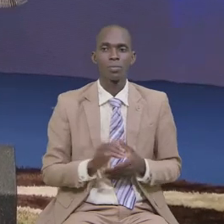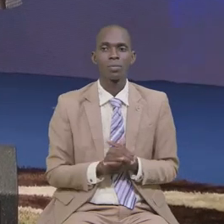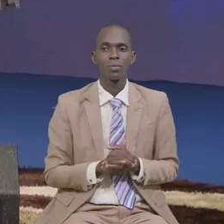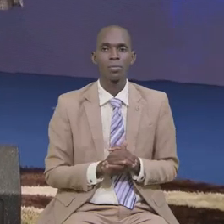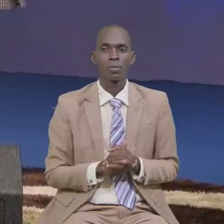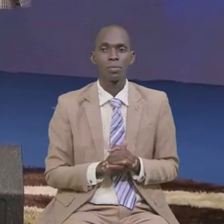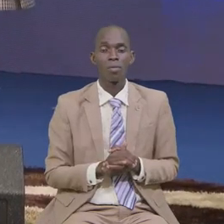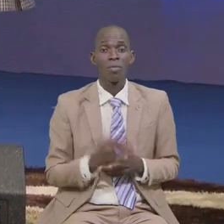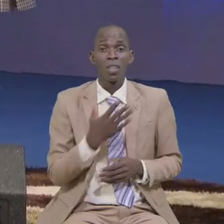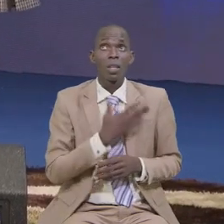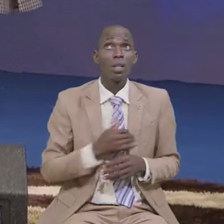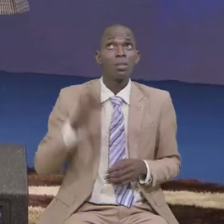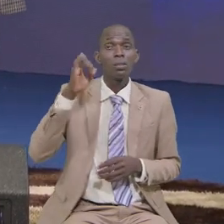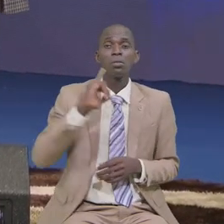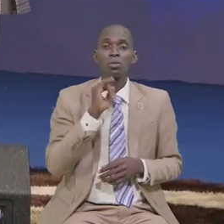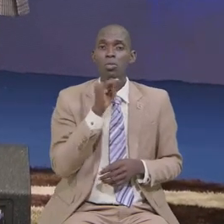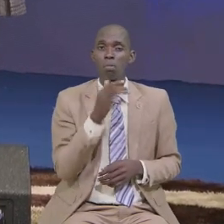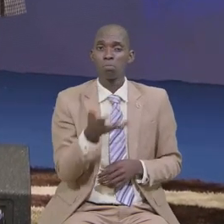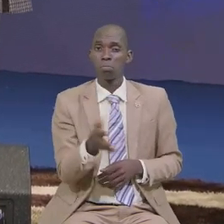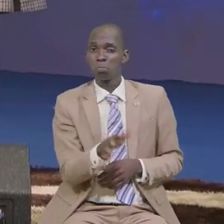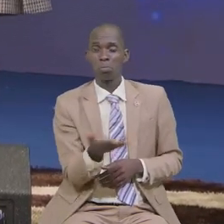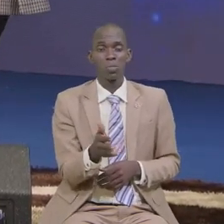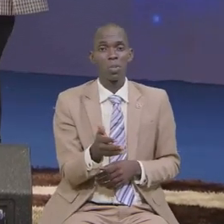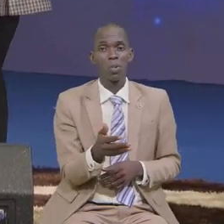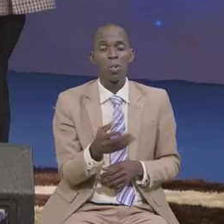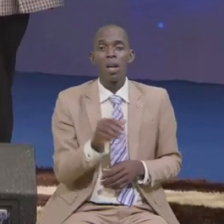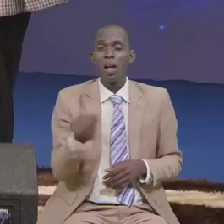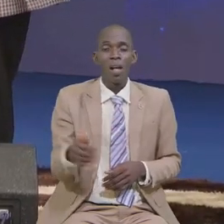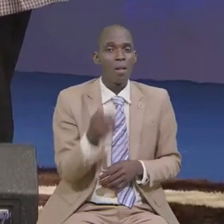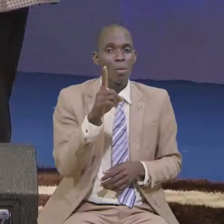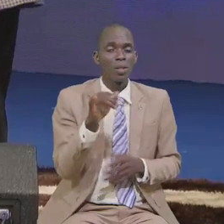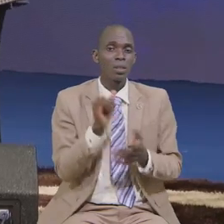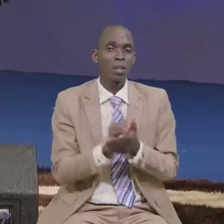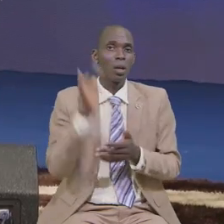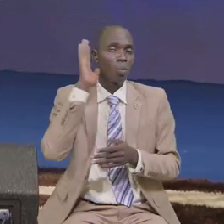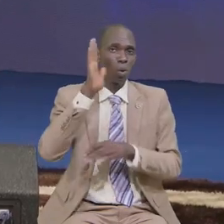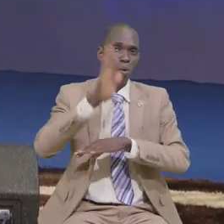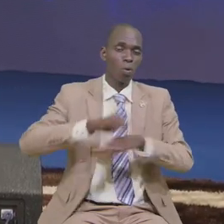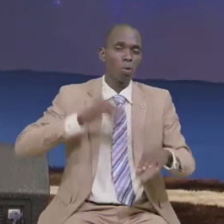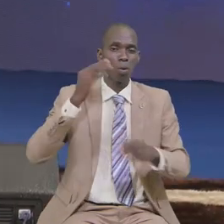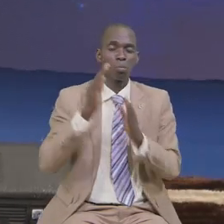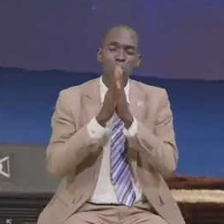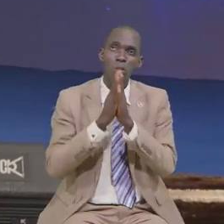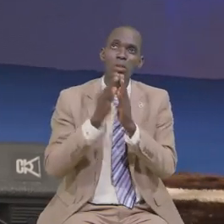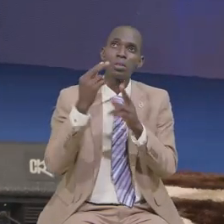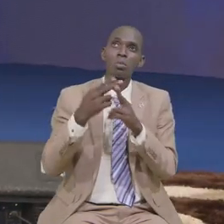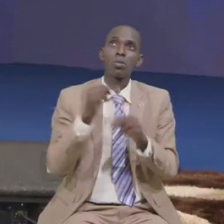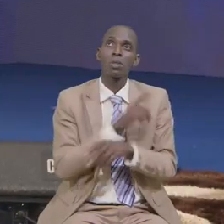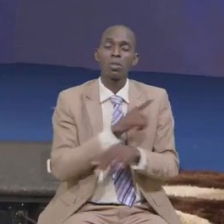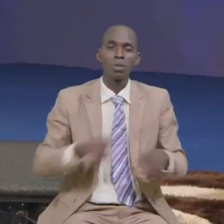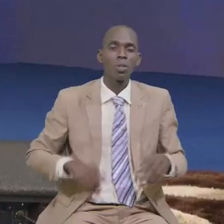And it's not partial. Whosoever shall call on the name of the Lord will be